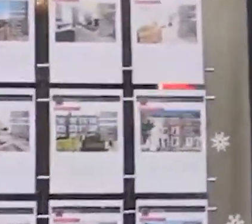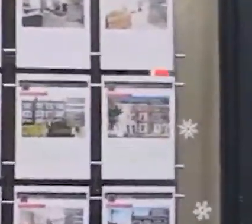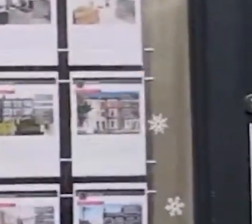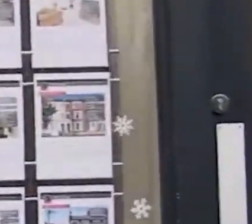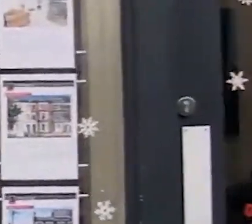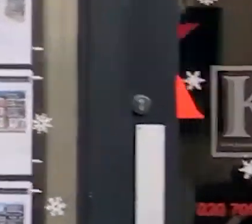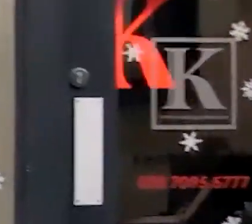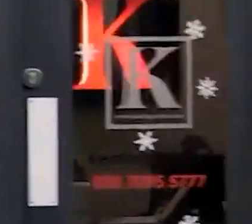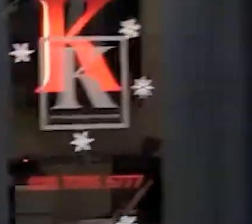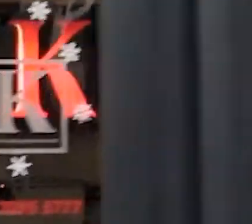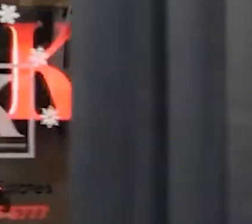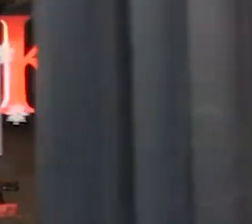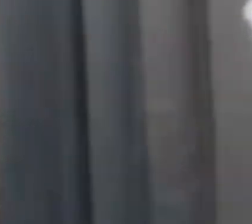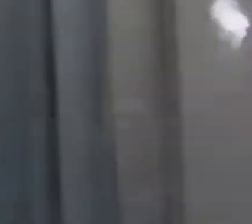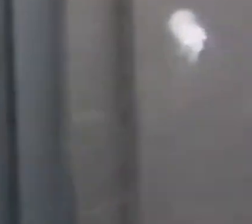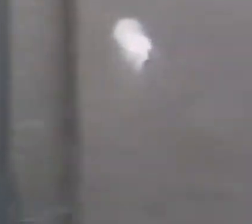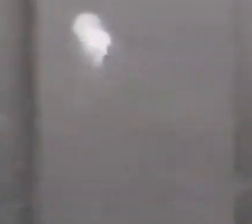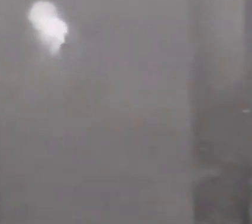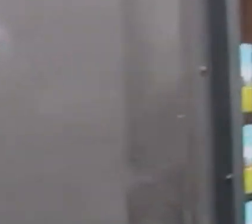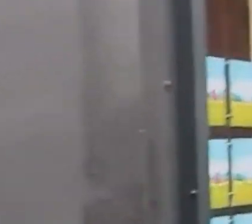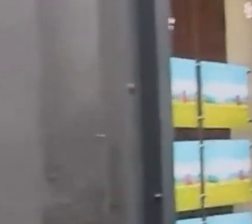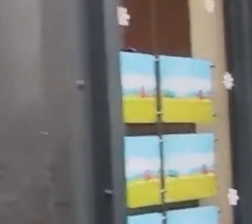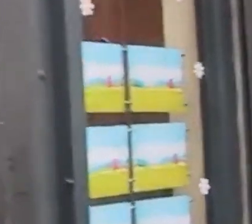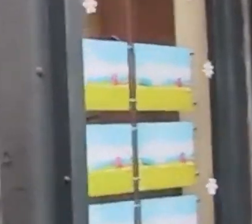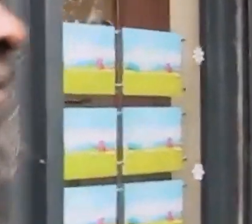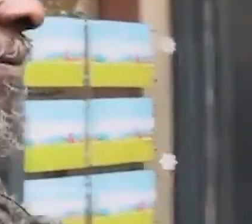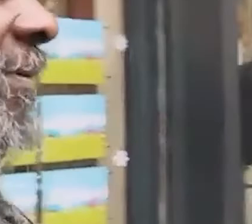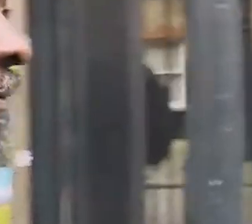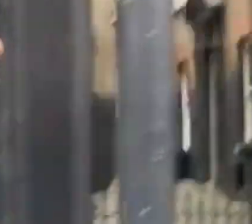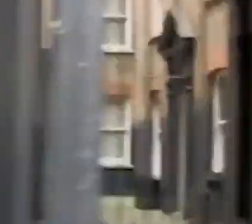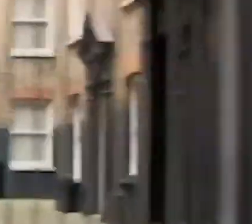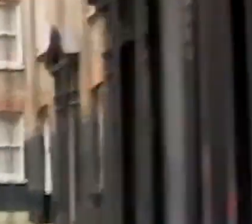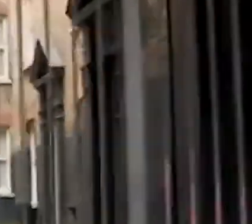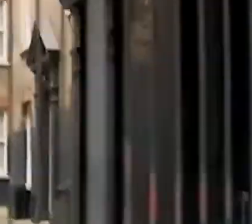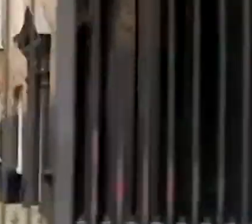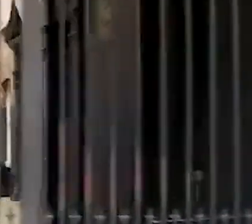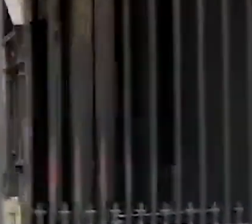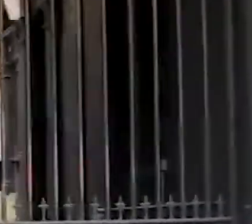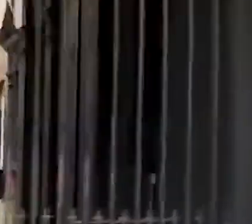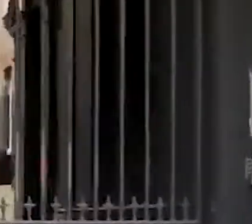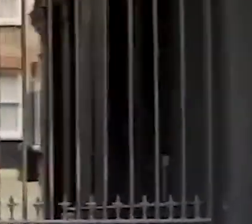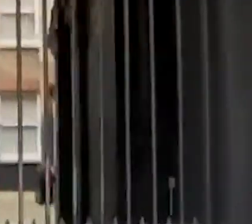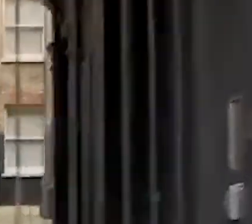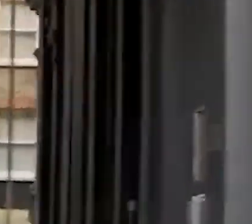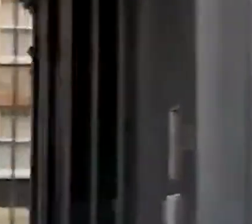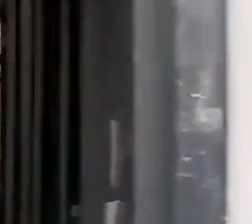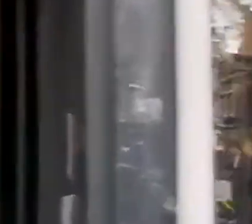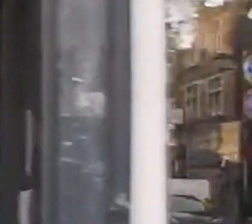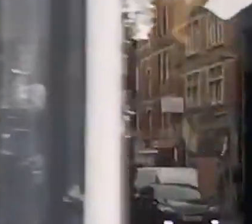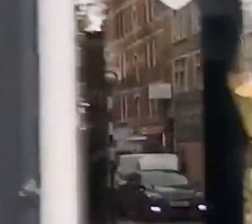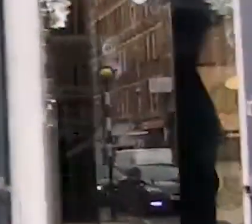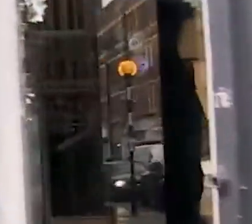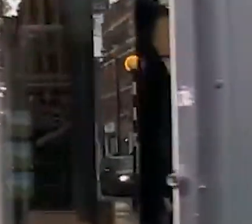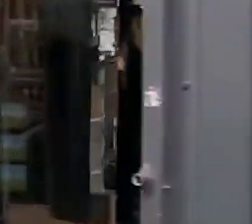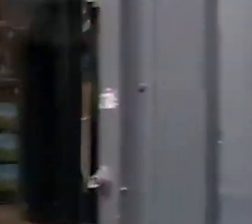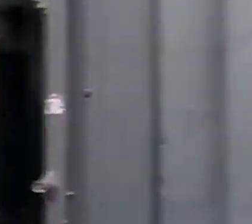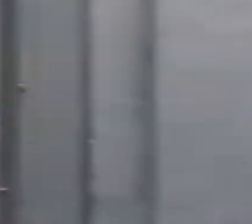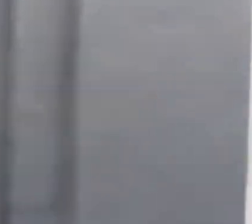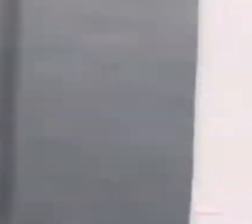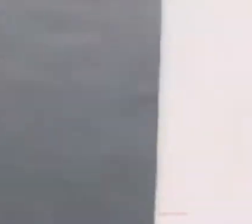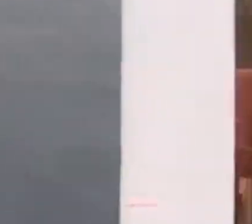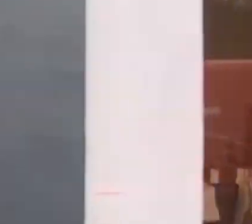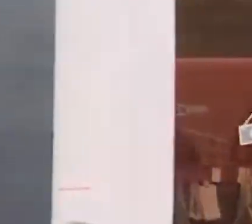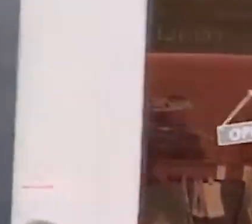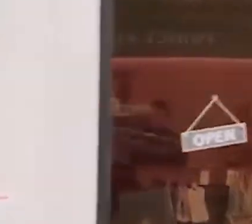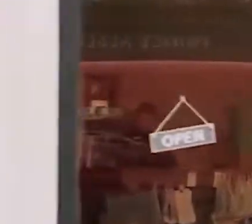Another one here. There's another one there. That's why they wanted to get me out, you see. Get Blacker out,